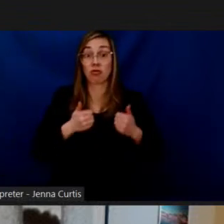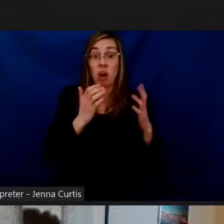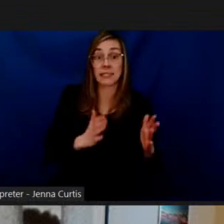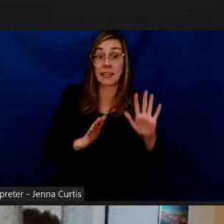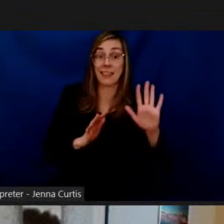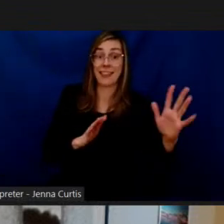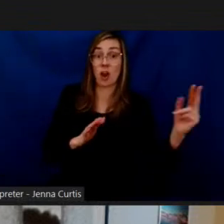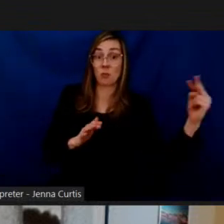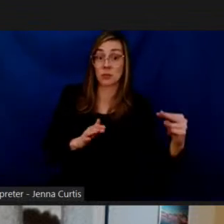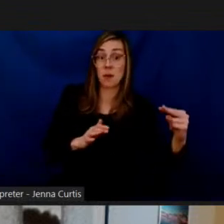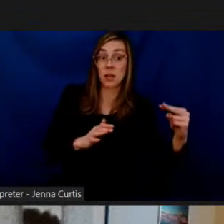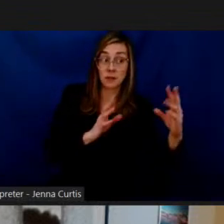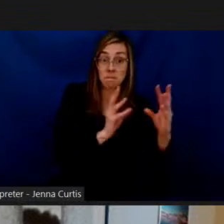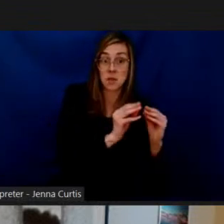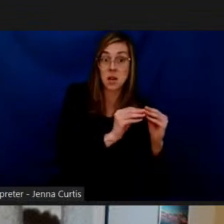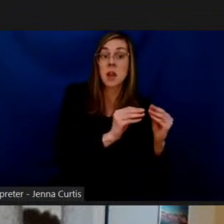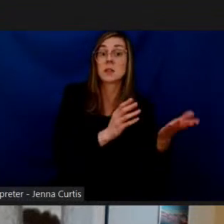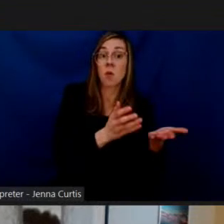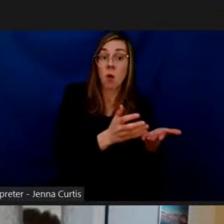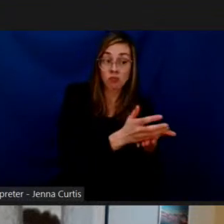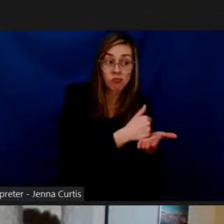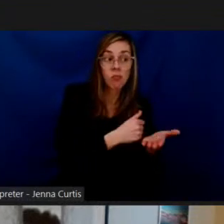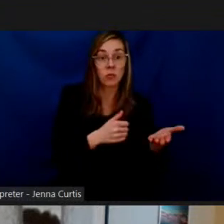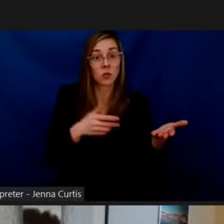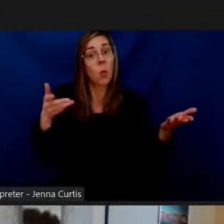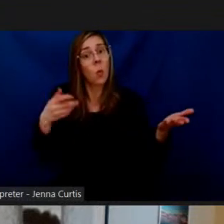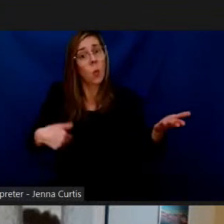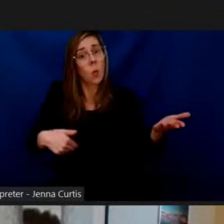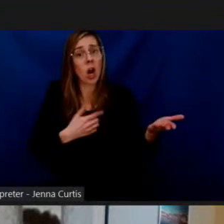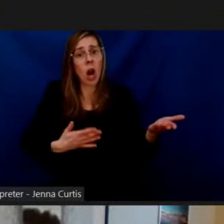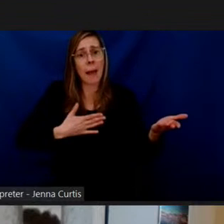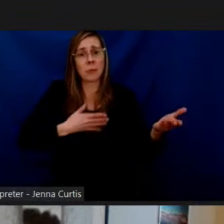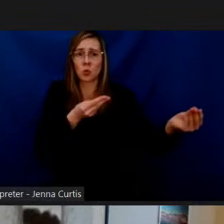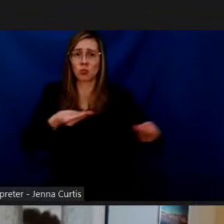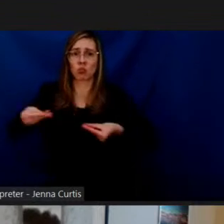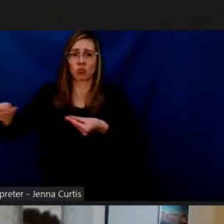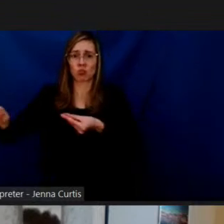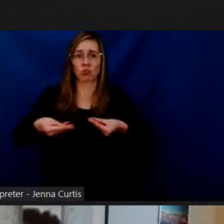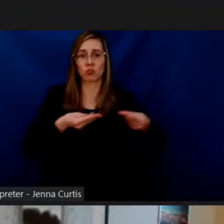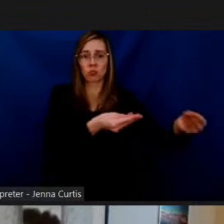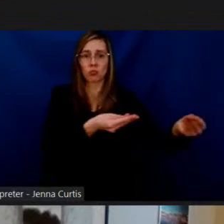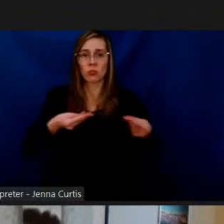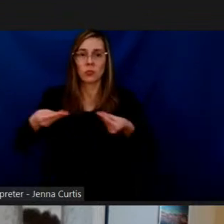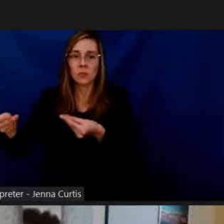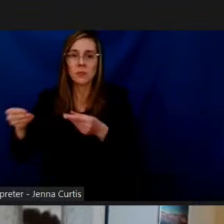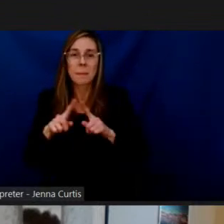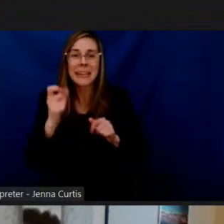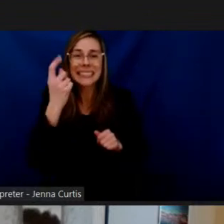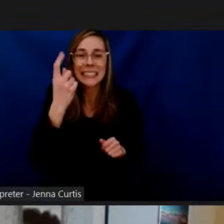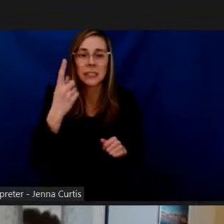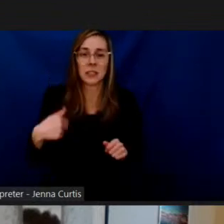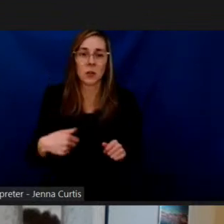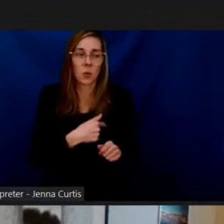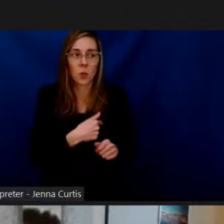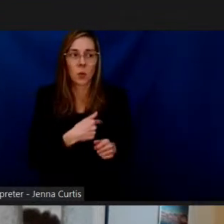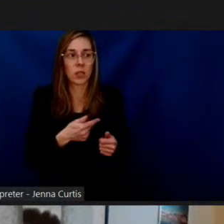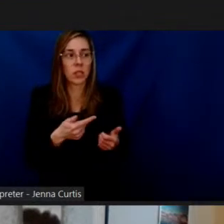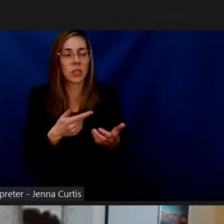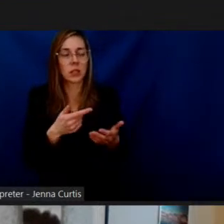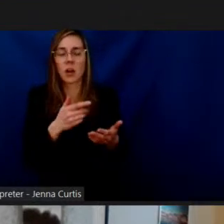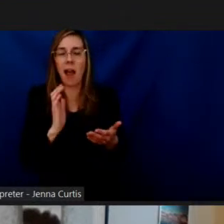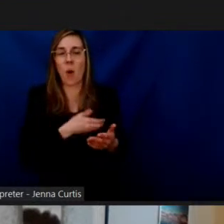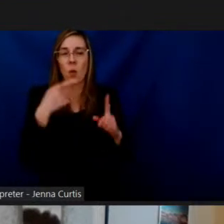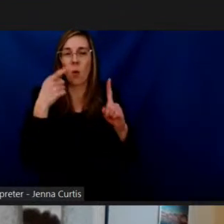is essentially where folks live, and kind of our core focus isn't to make it a volunteer opportunity